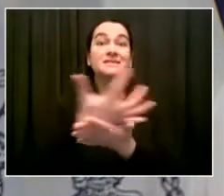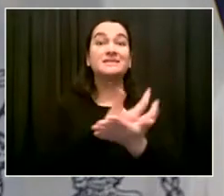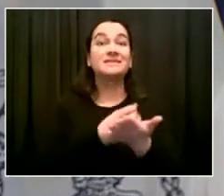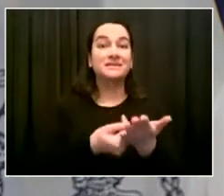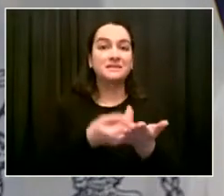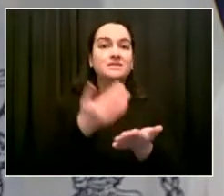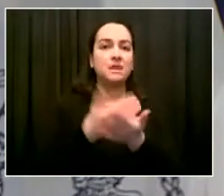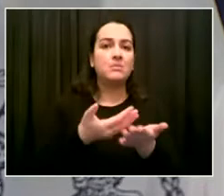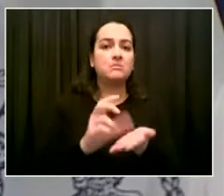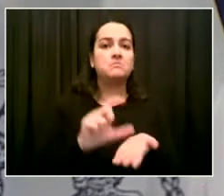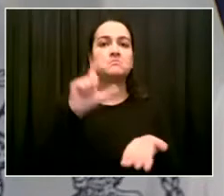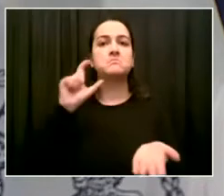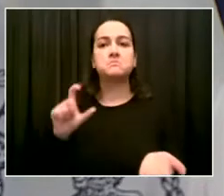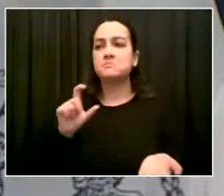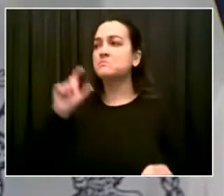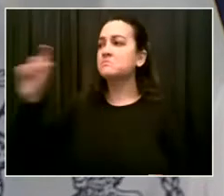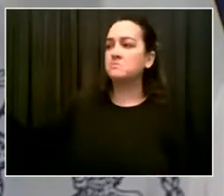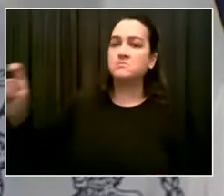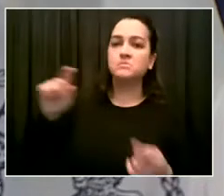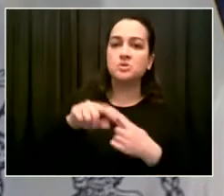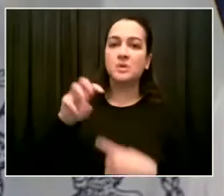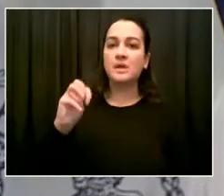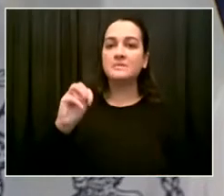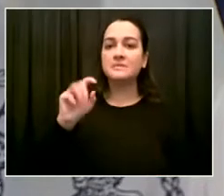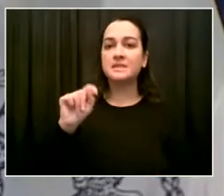forward. Go ahead, Steve.